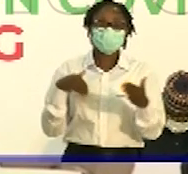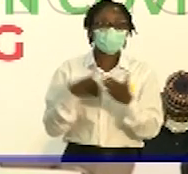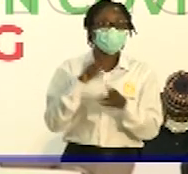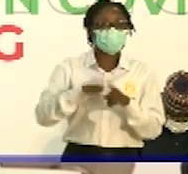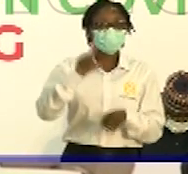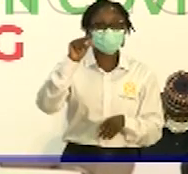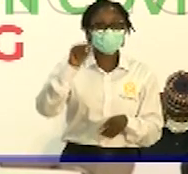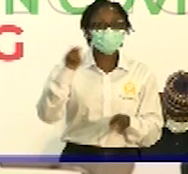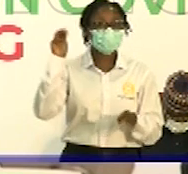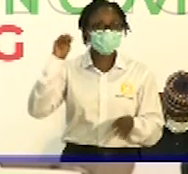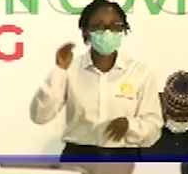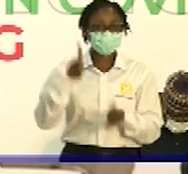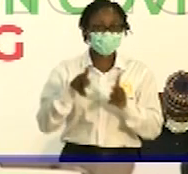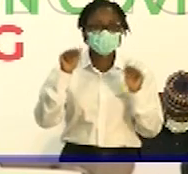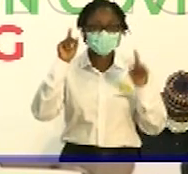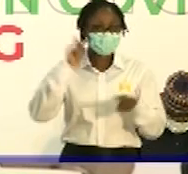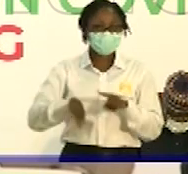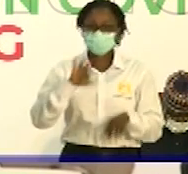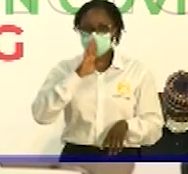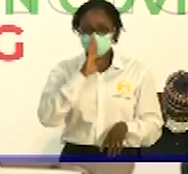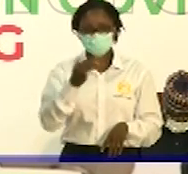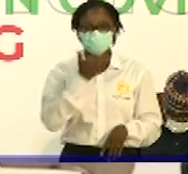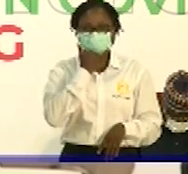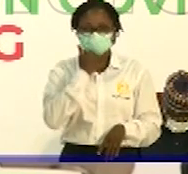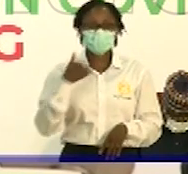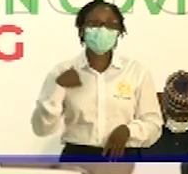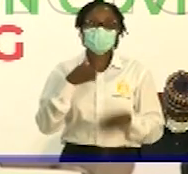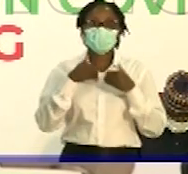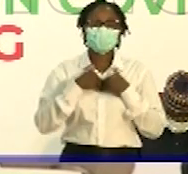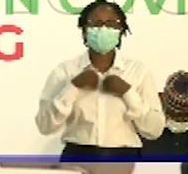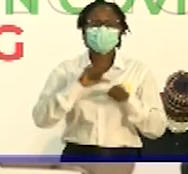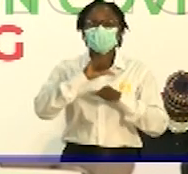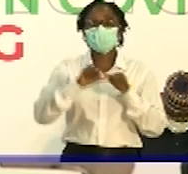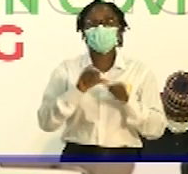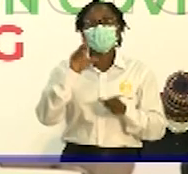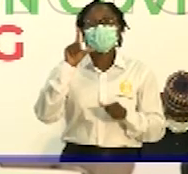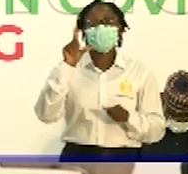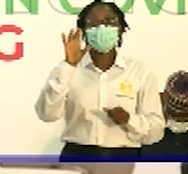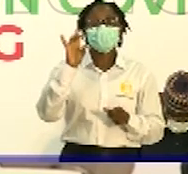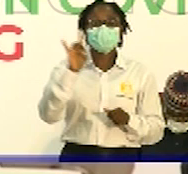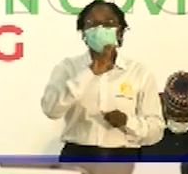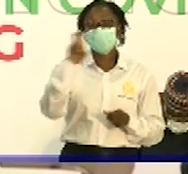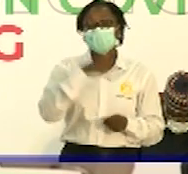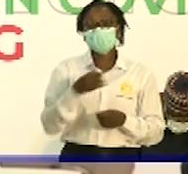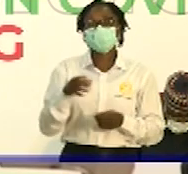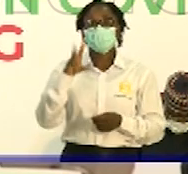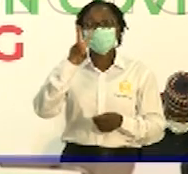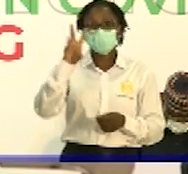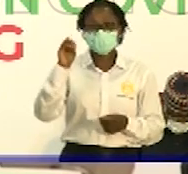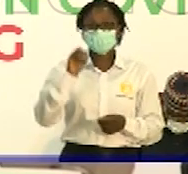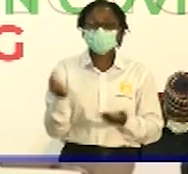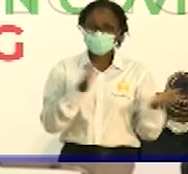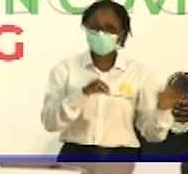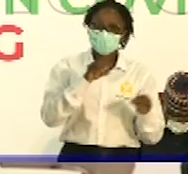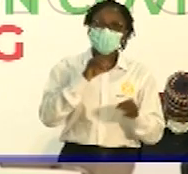wrong. We have about 730 deaths worldwide. And indeed, it continues to be